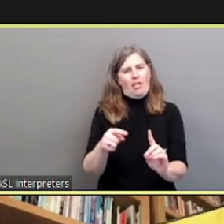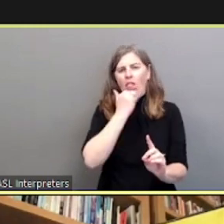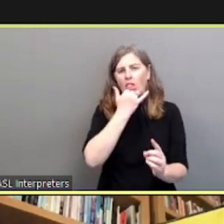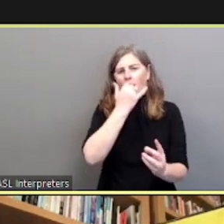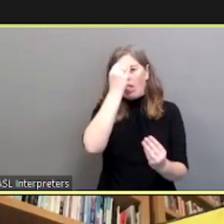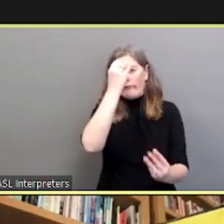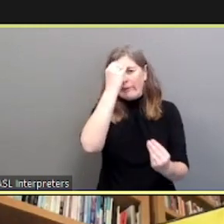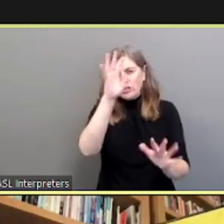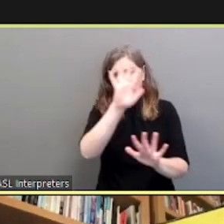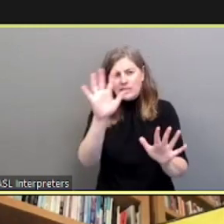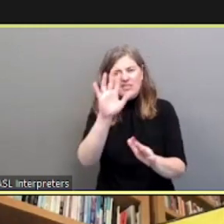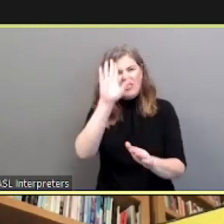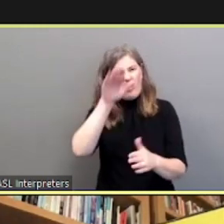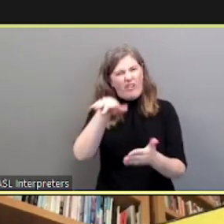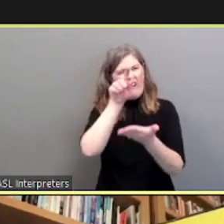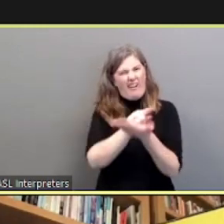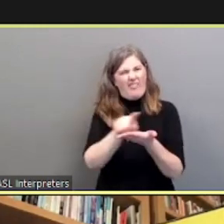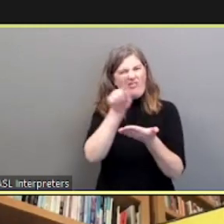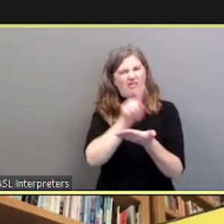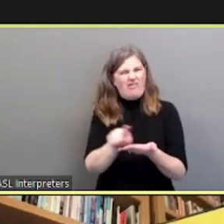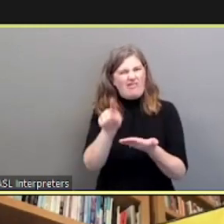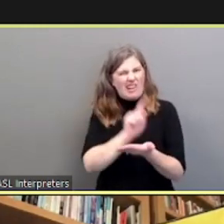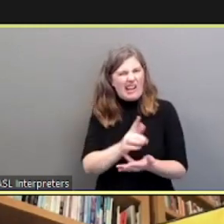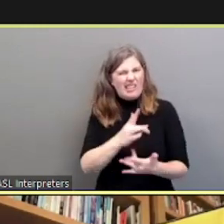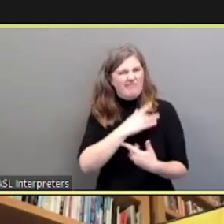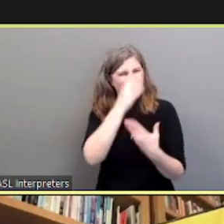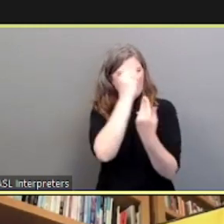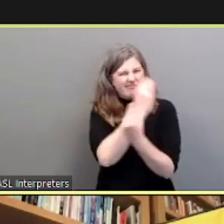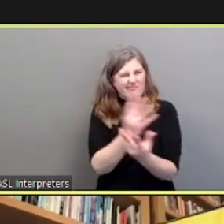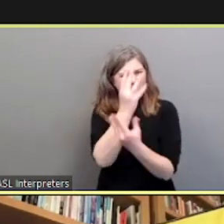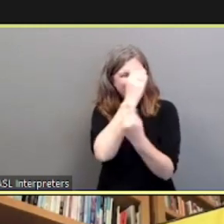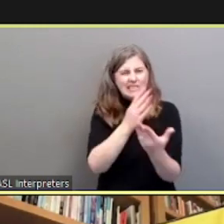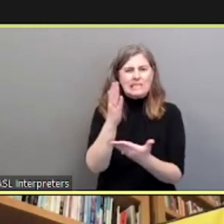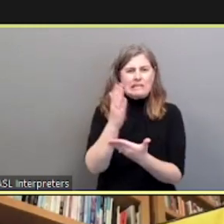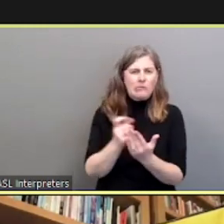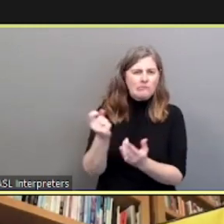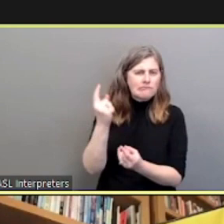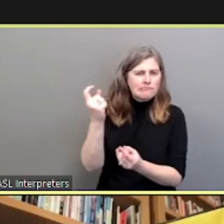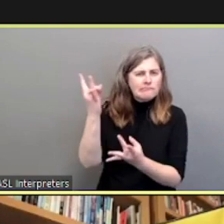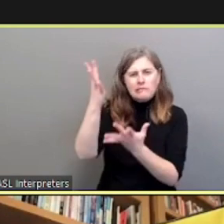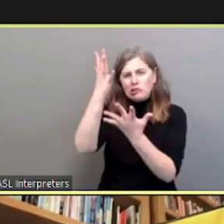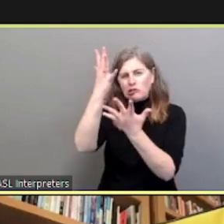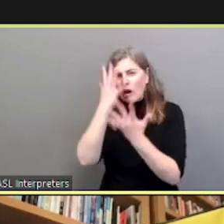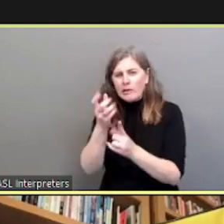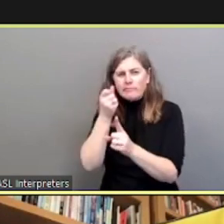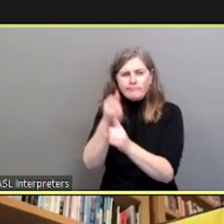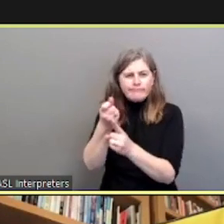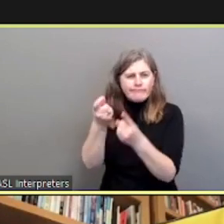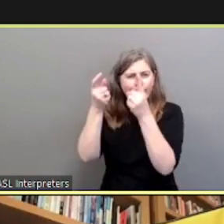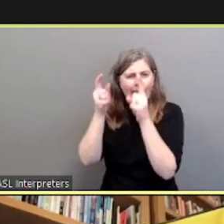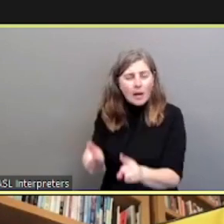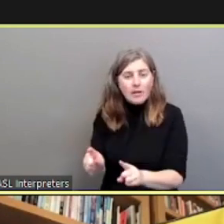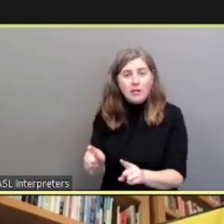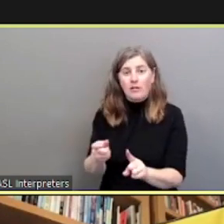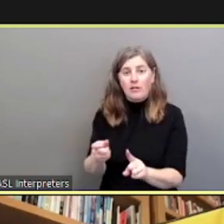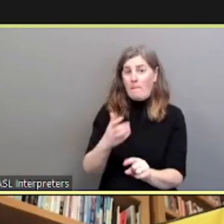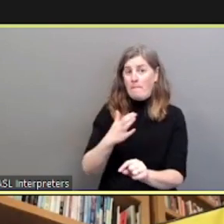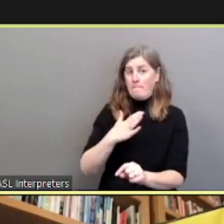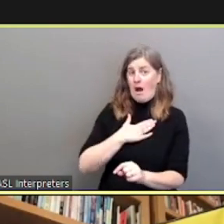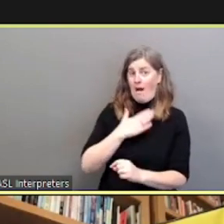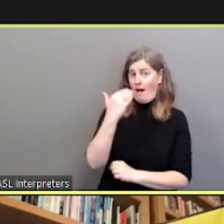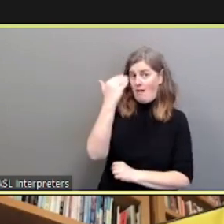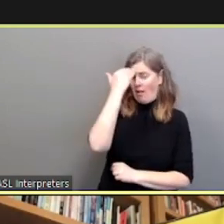misinformation. You know, every week I talk about some tragic episode. To my knowledge, and this